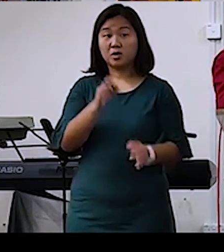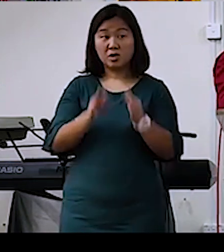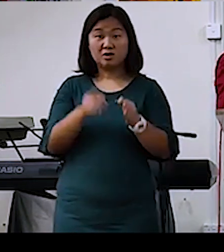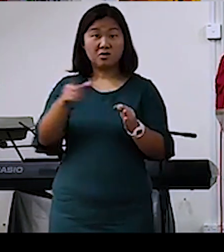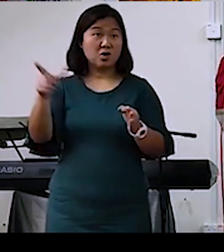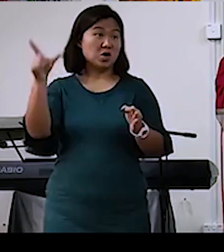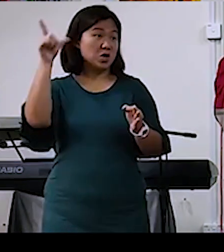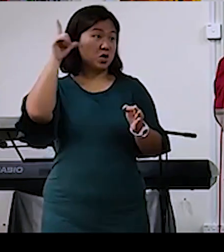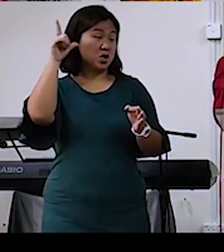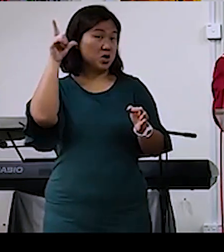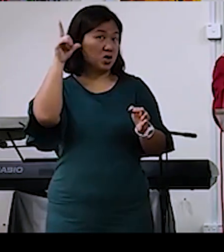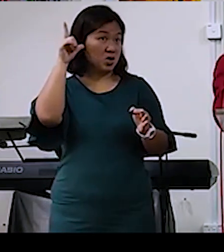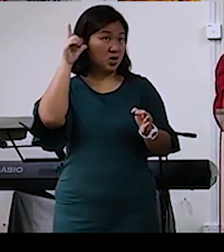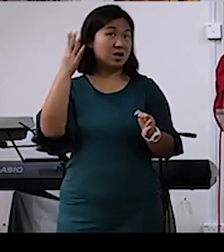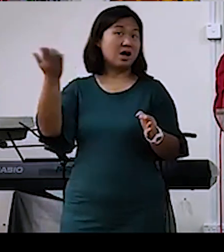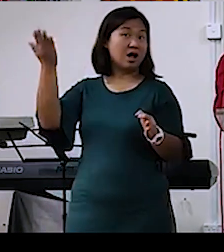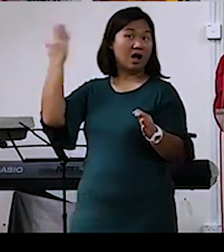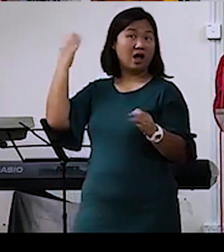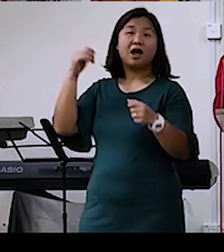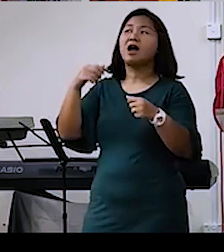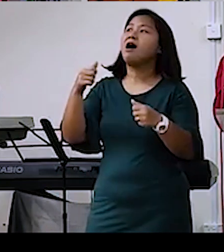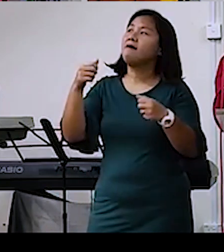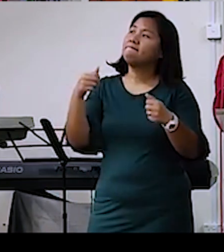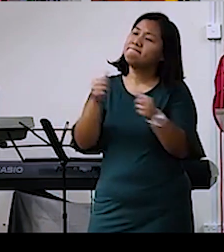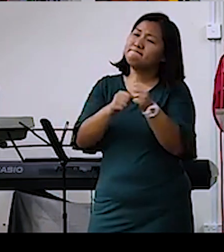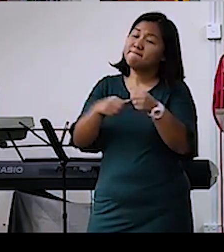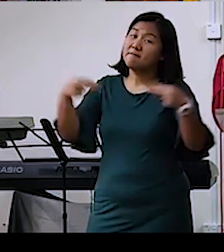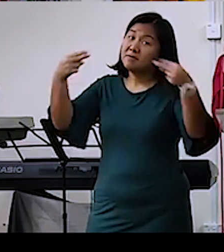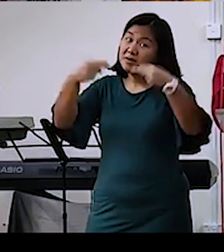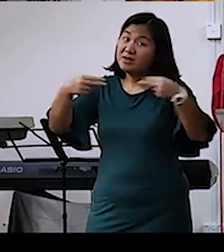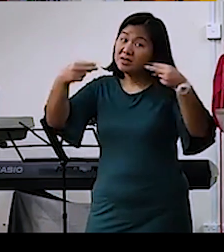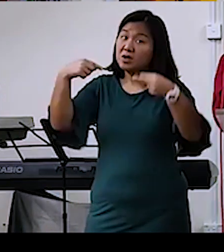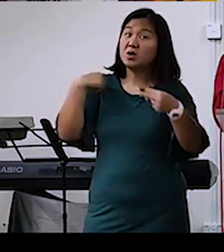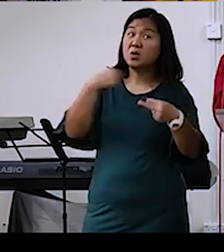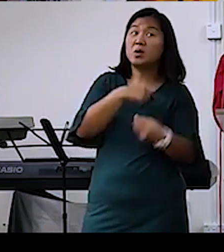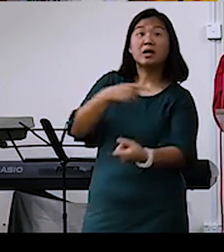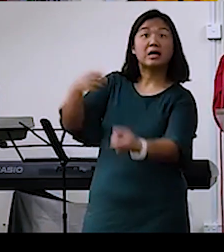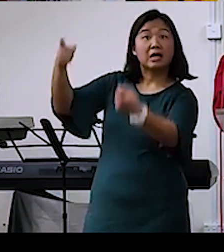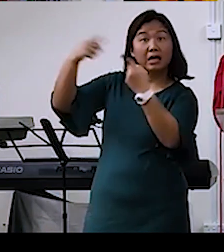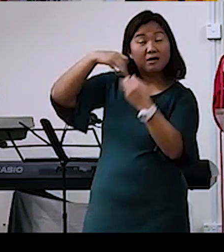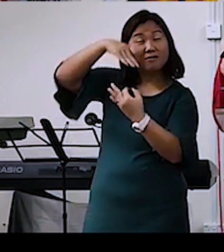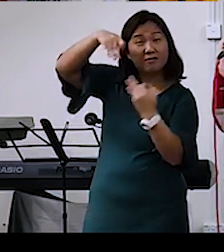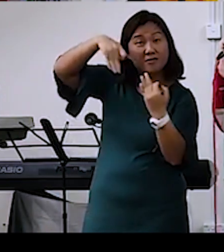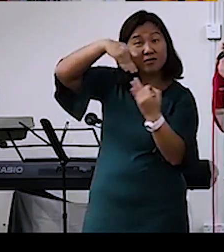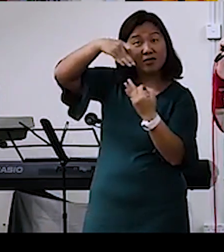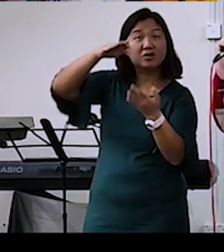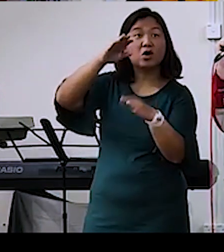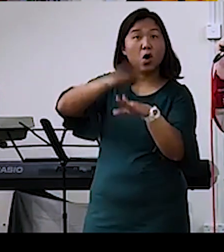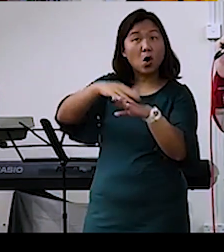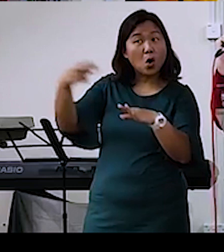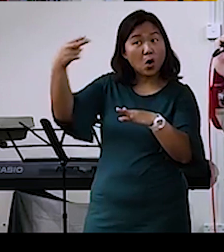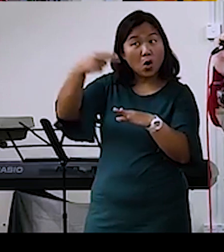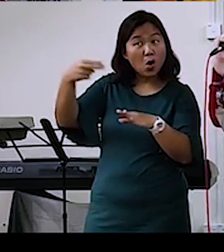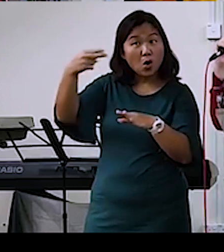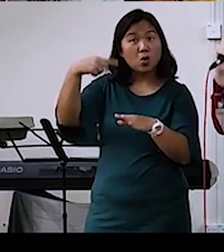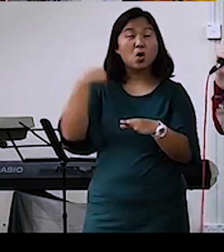to Elder Cheryl's announcements earlier, she mentioned every Thursday we come for fellowship. So one of the key things that we do on Thursday is to discuss the sermon